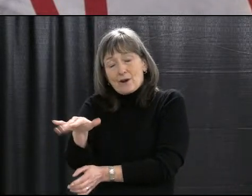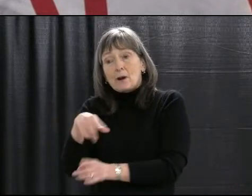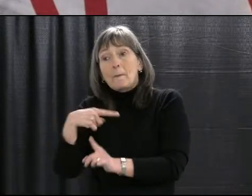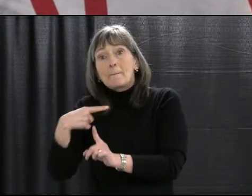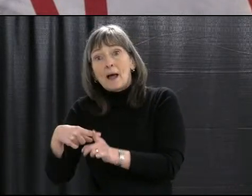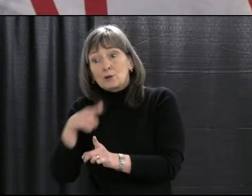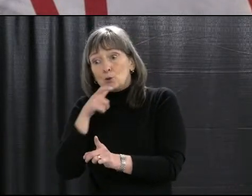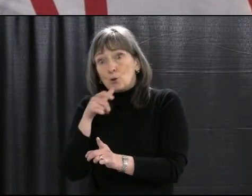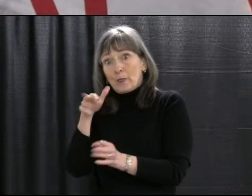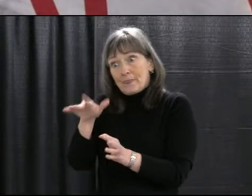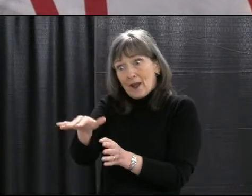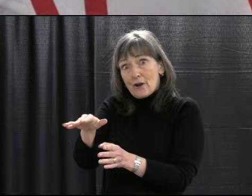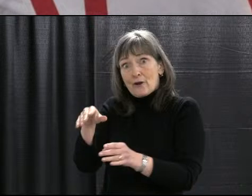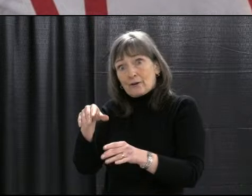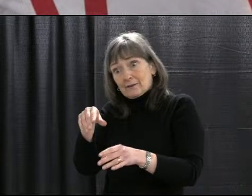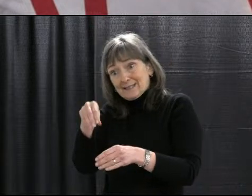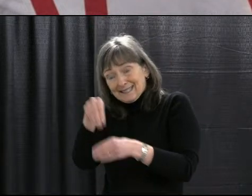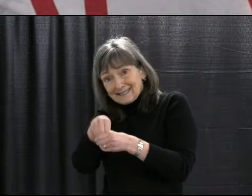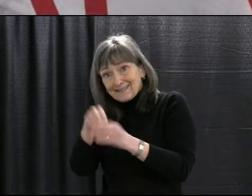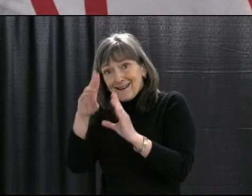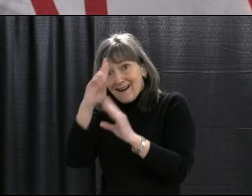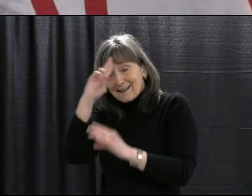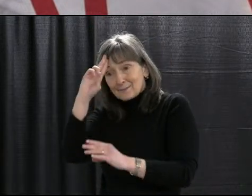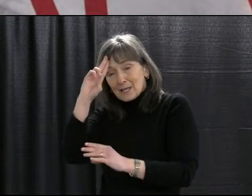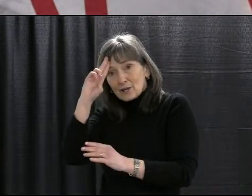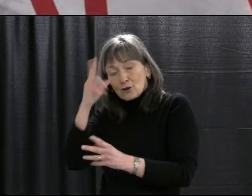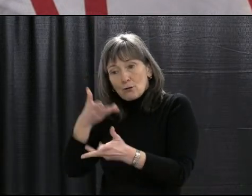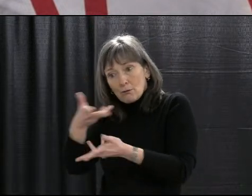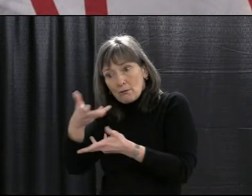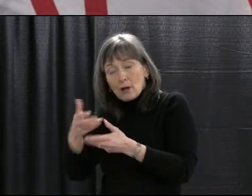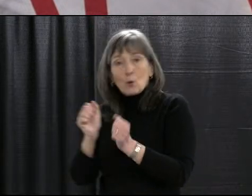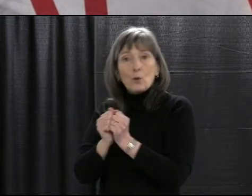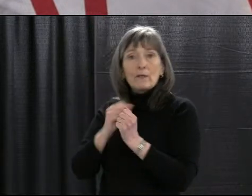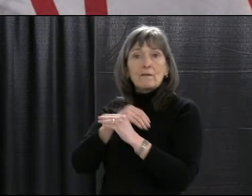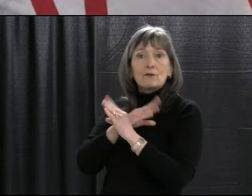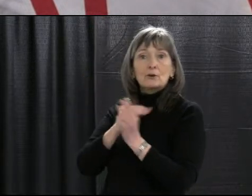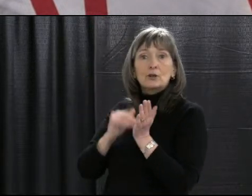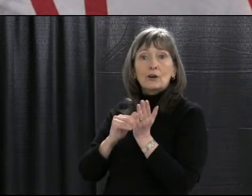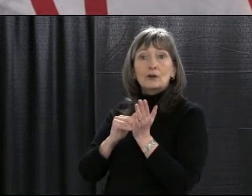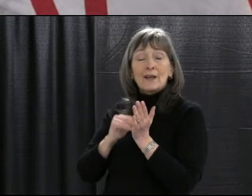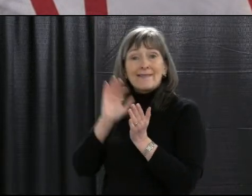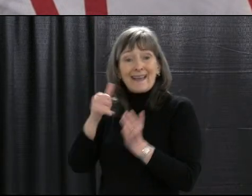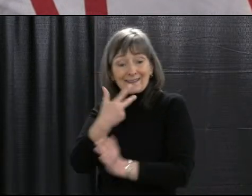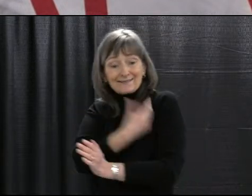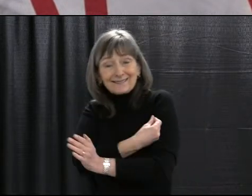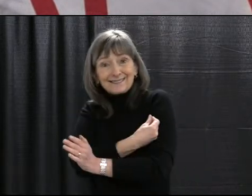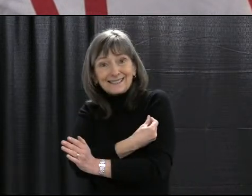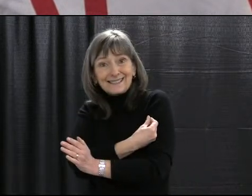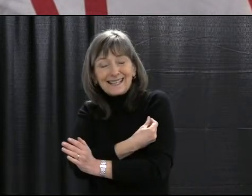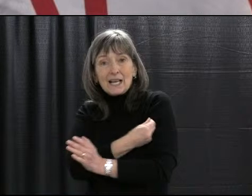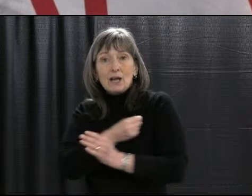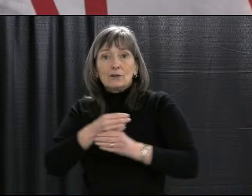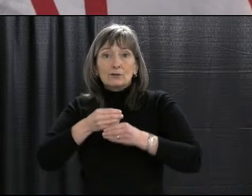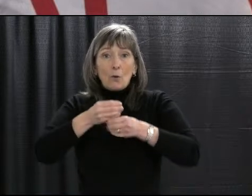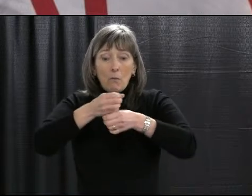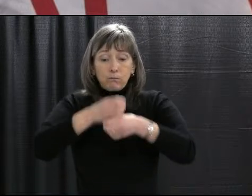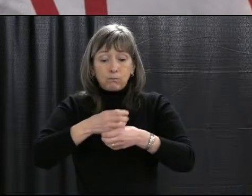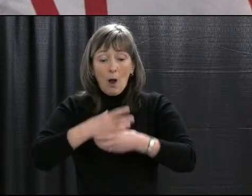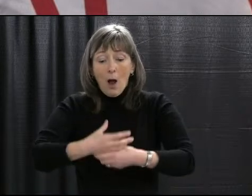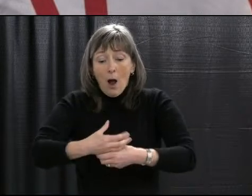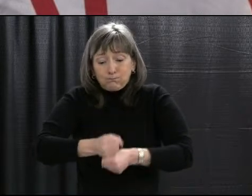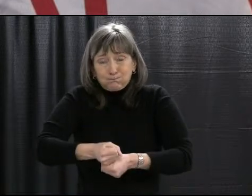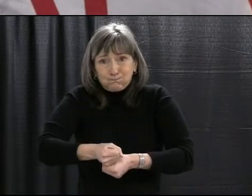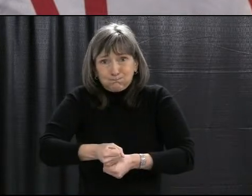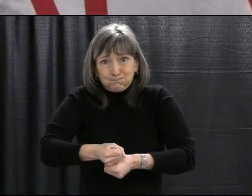health professionals, the story noted that the injection broke up the blood clots and kept the patient alive so